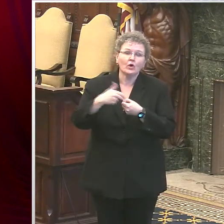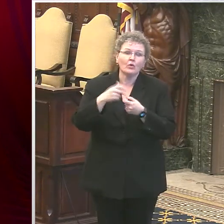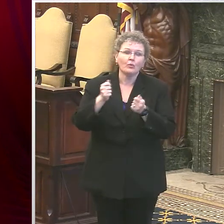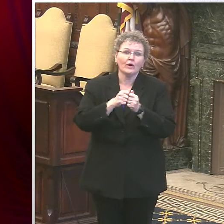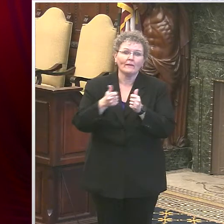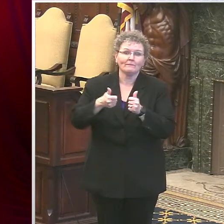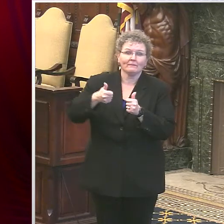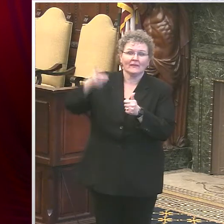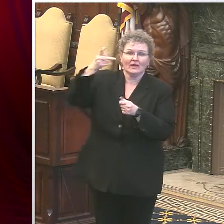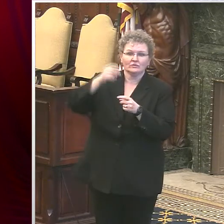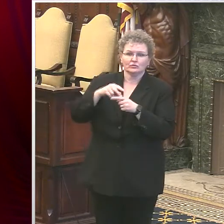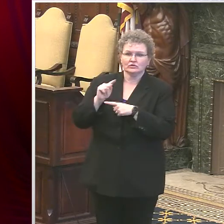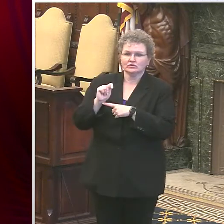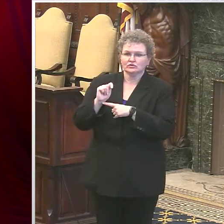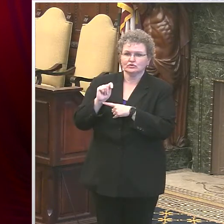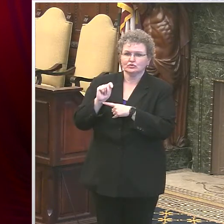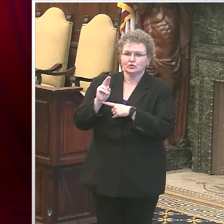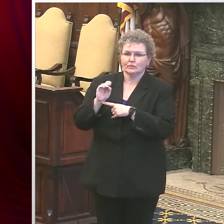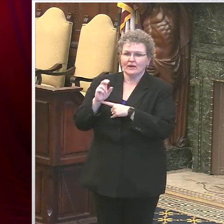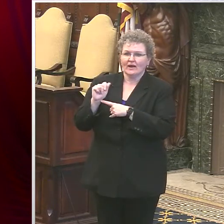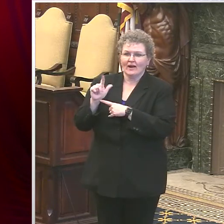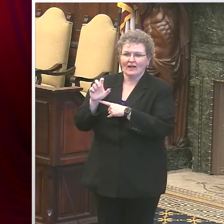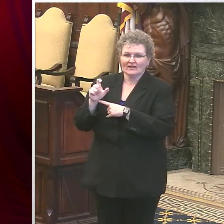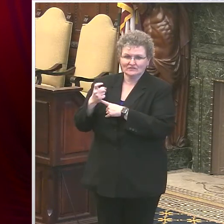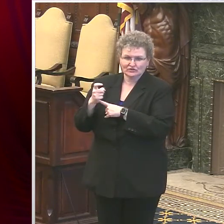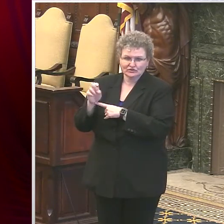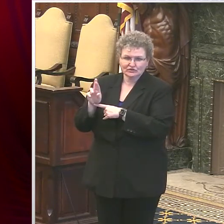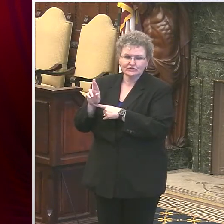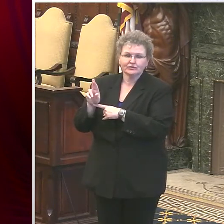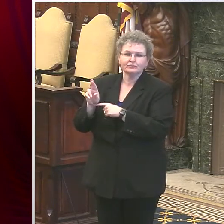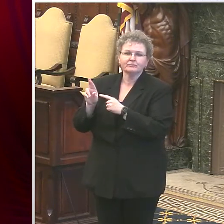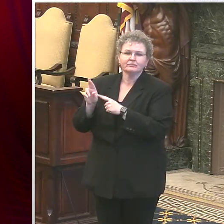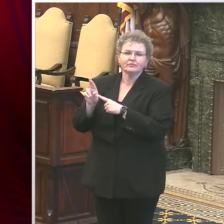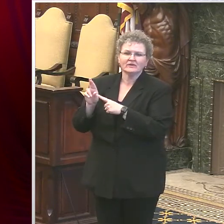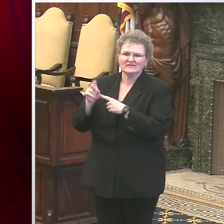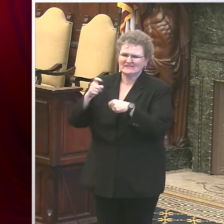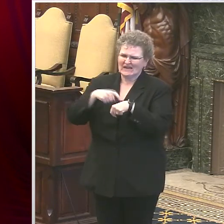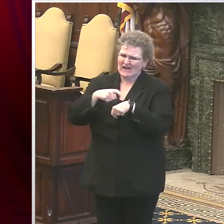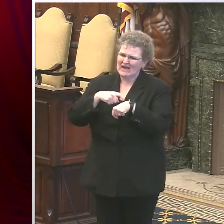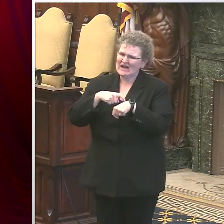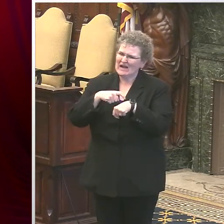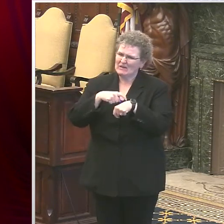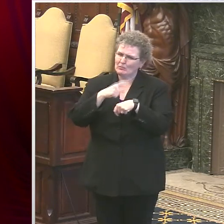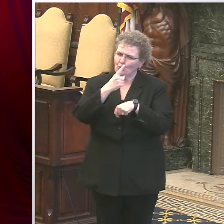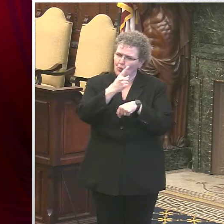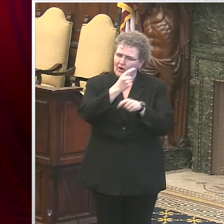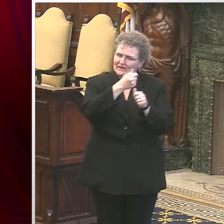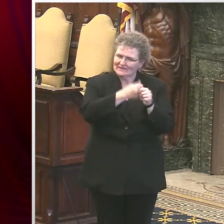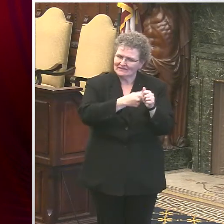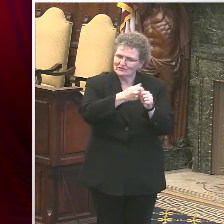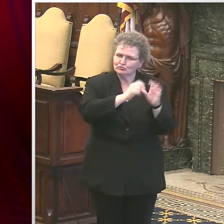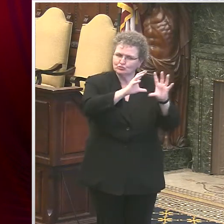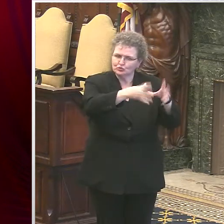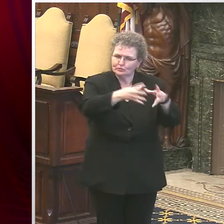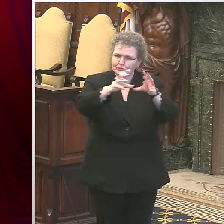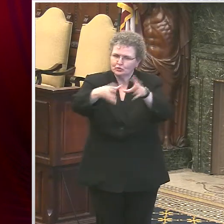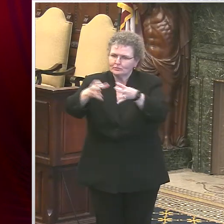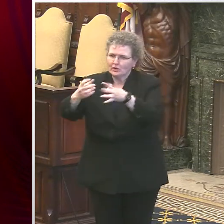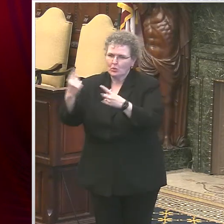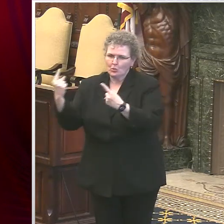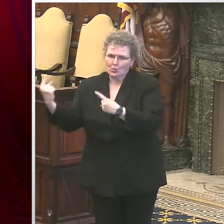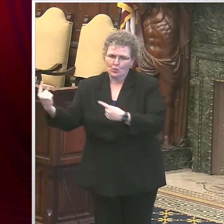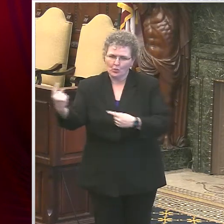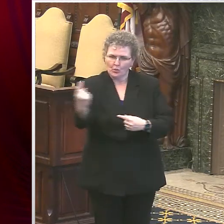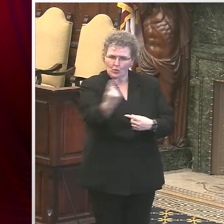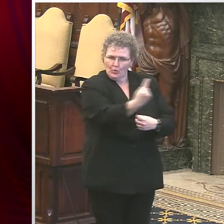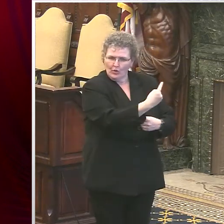Director Tumar Alexander. Because of our limited time, only one representative from each outlet is permitted to ask questions